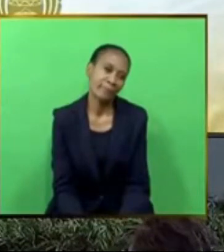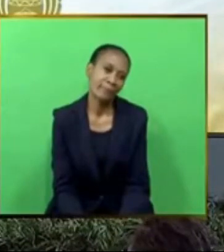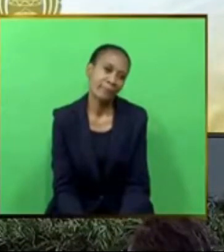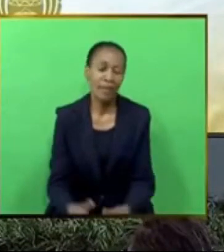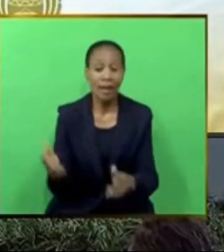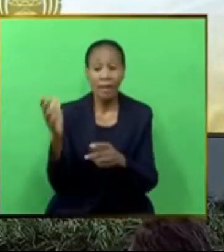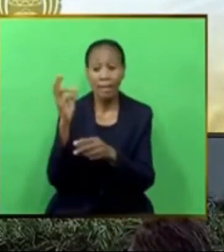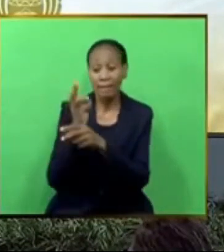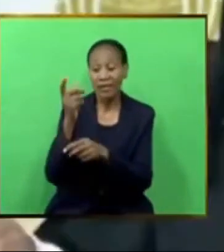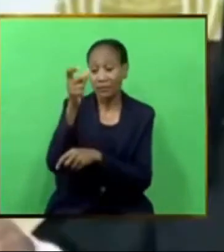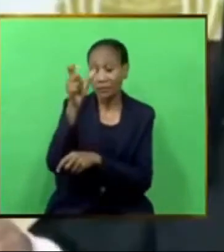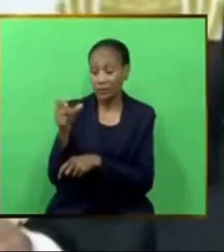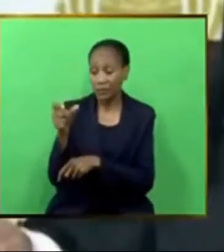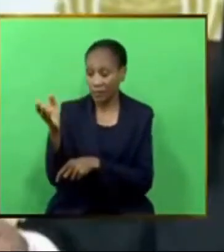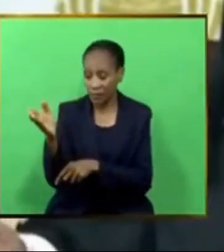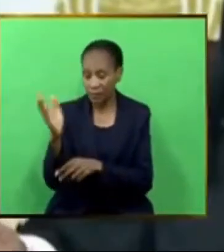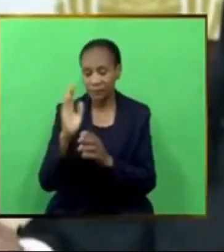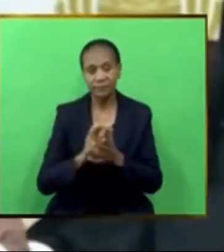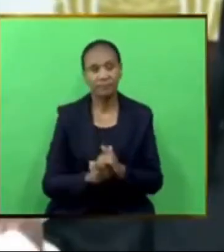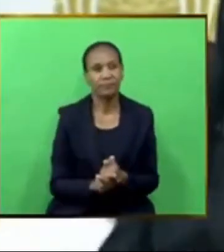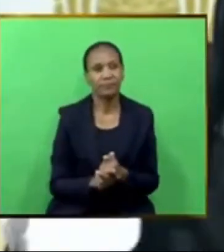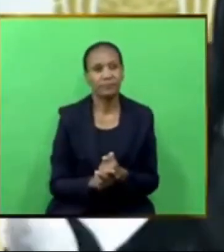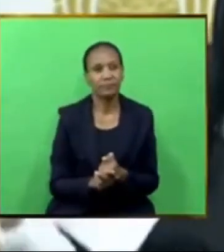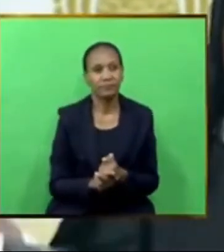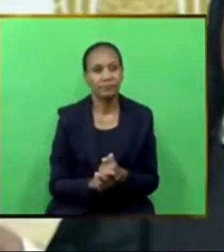Madam Speaker,